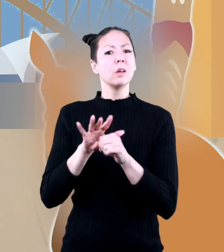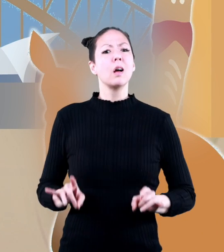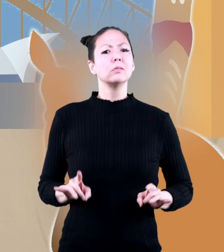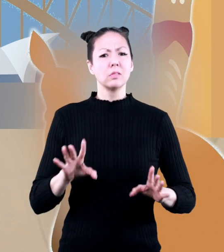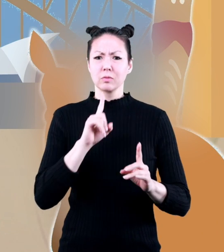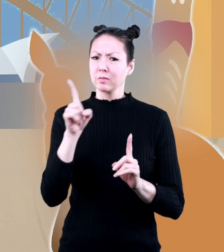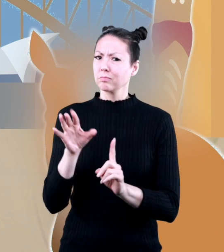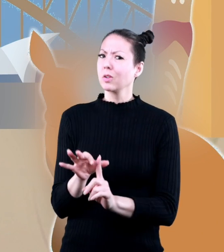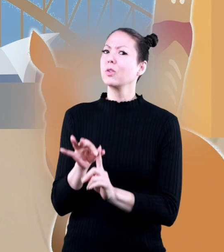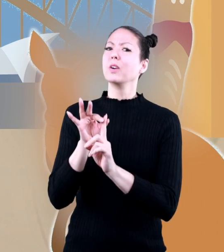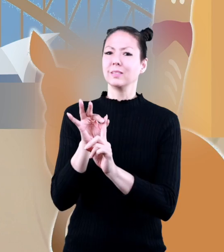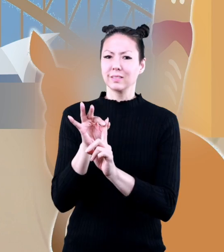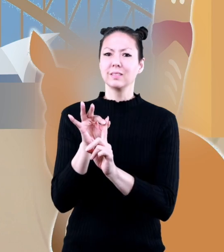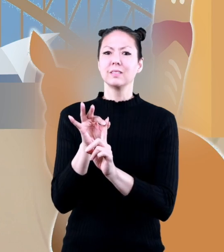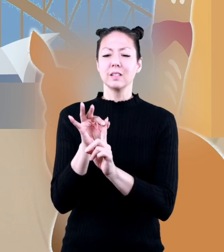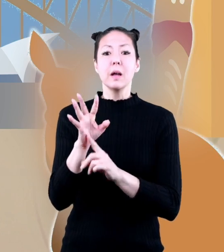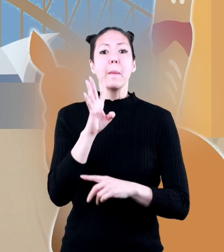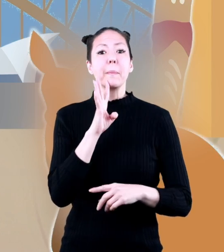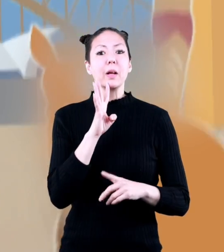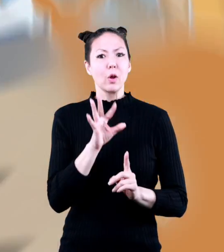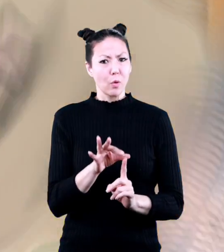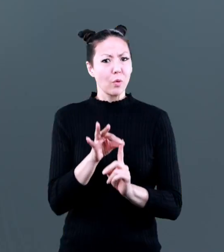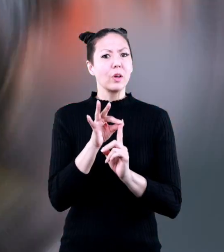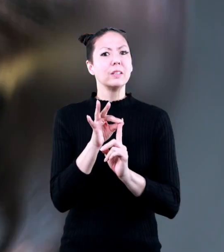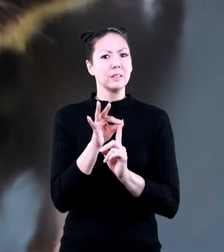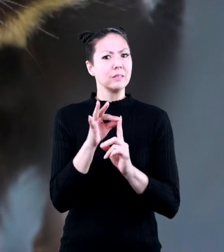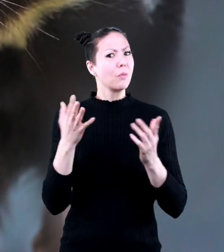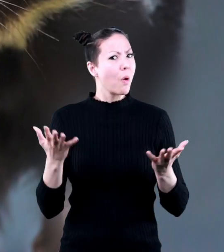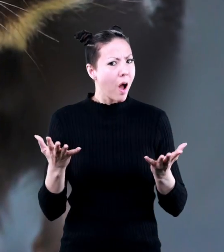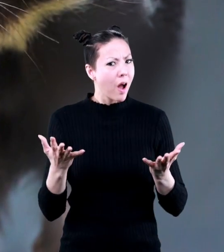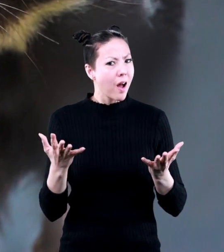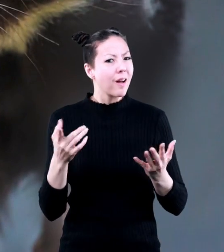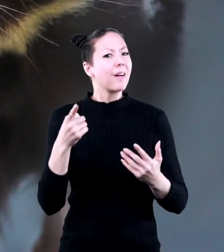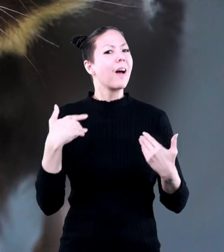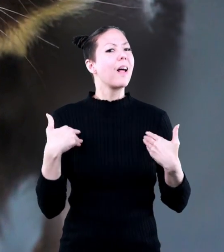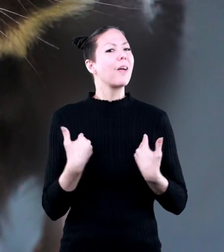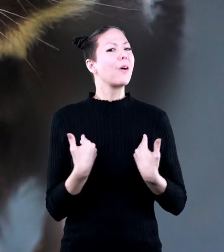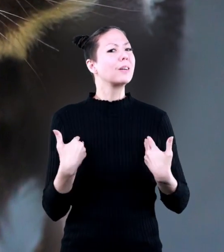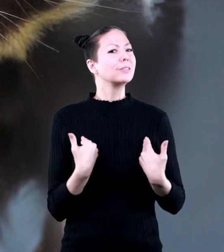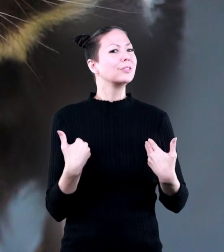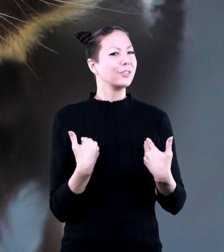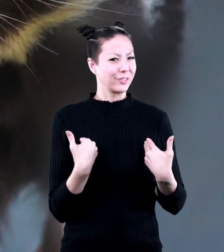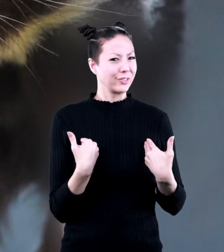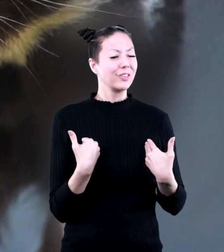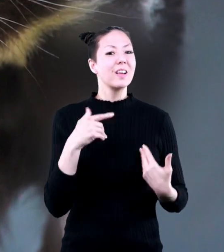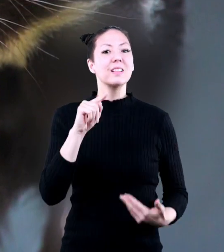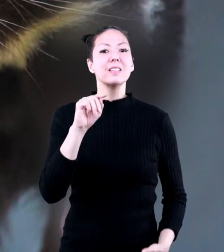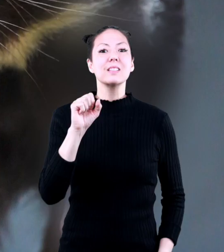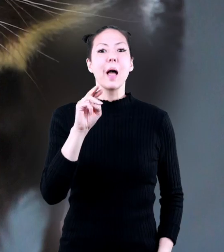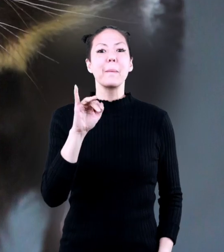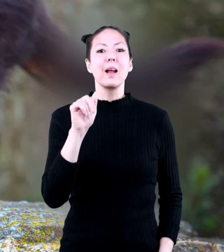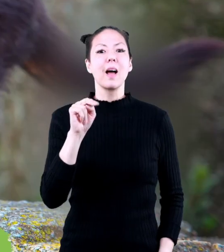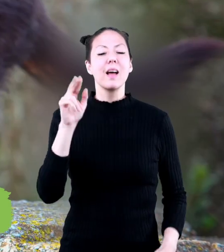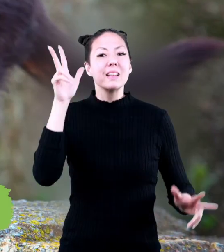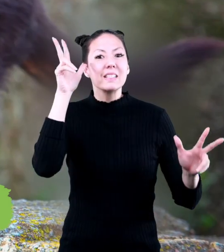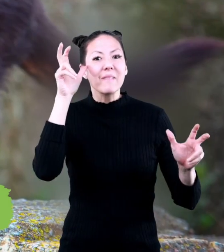each region of Australia is unique. Speaking of unique, Ever heard of these